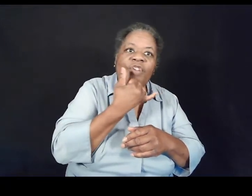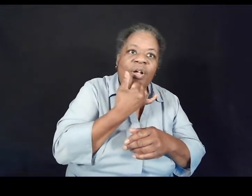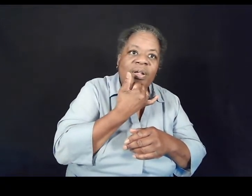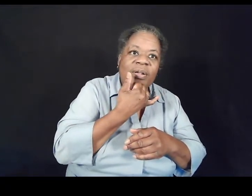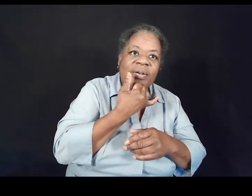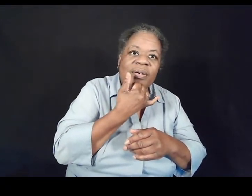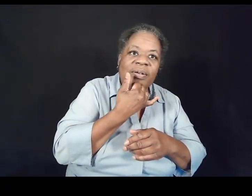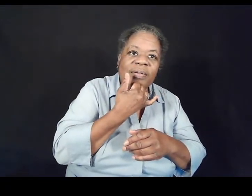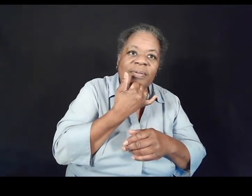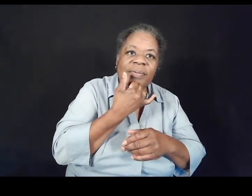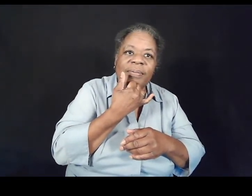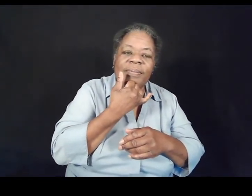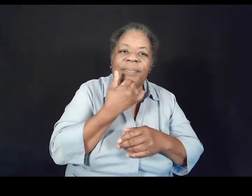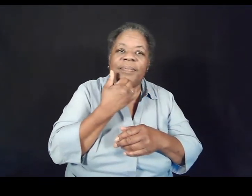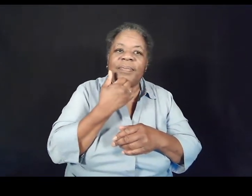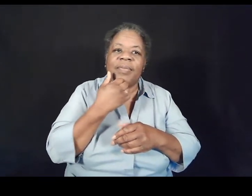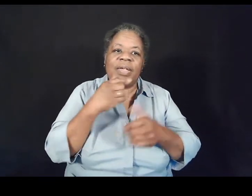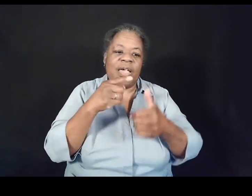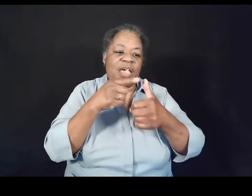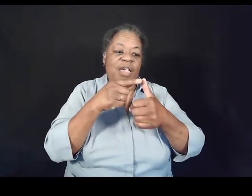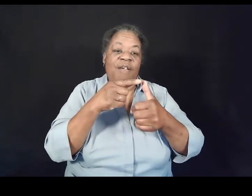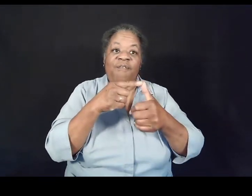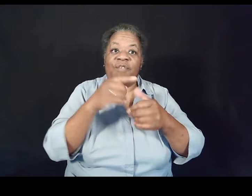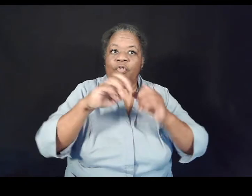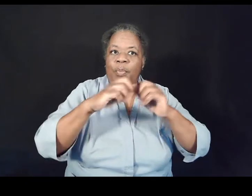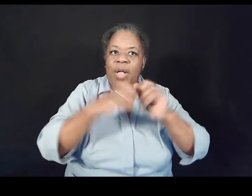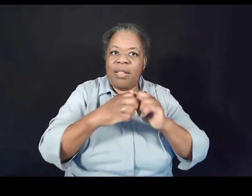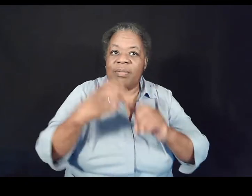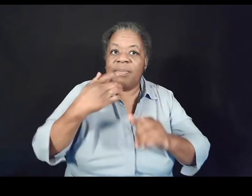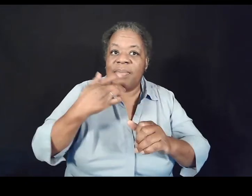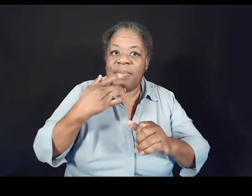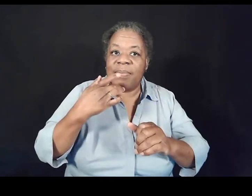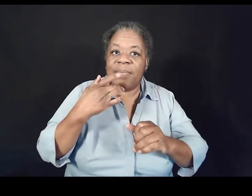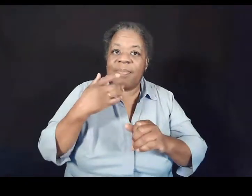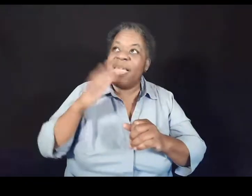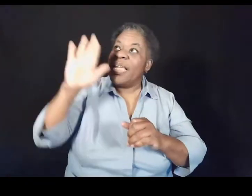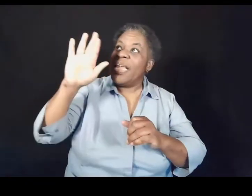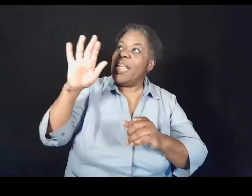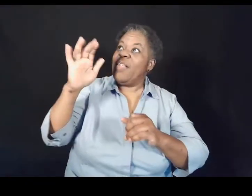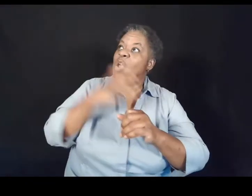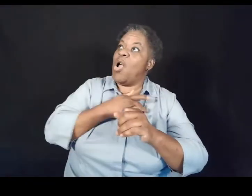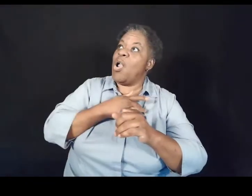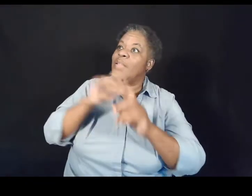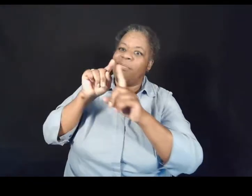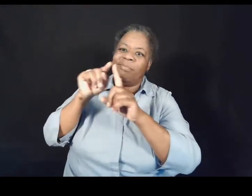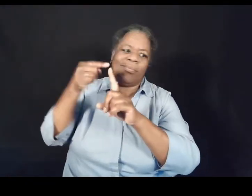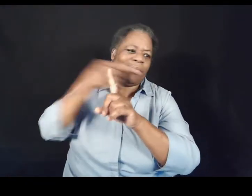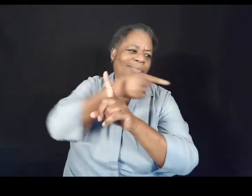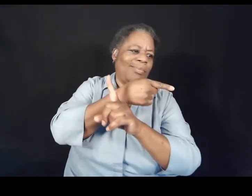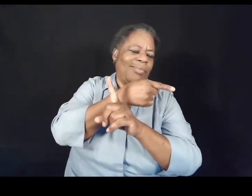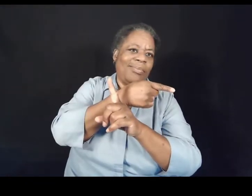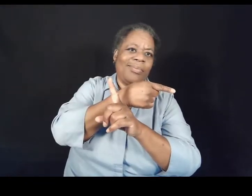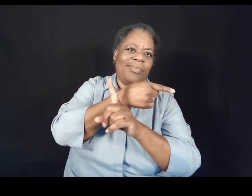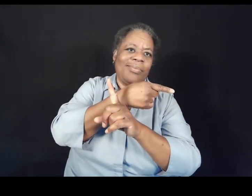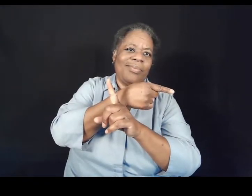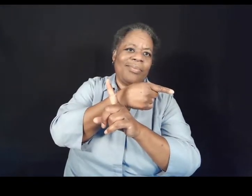And the first problem with favoritism is that it misses the heart of God.